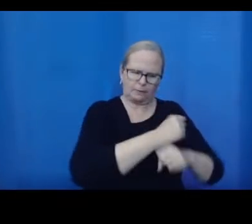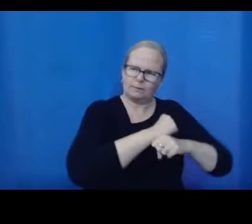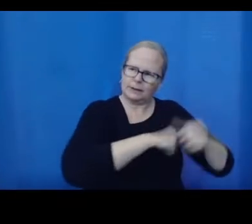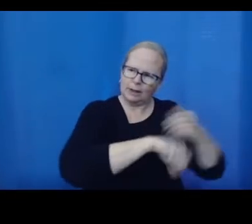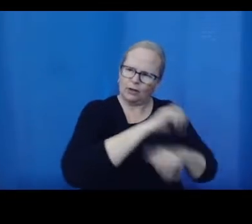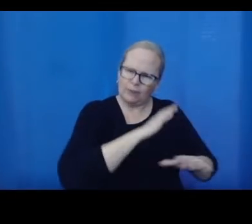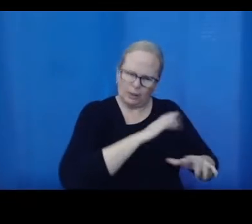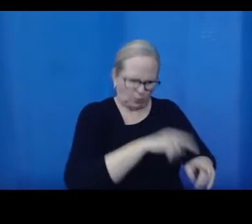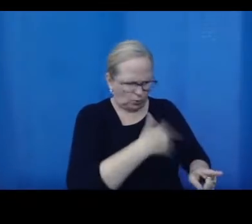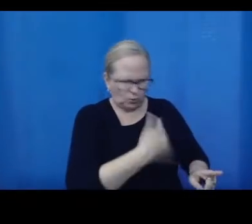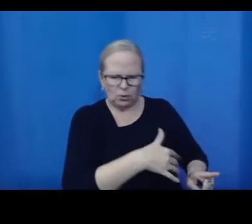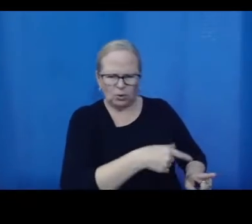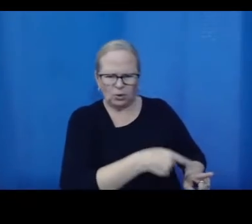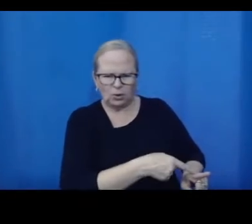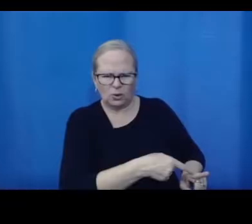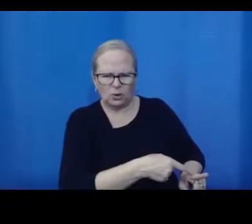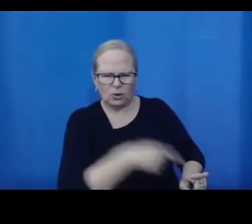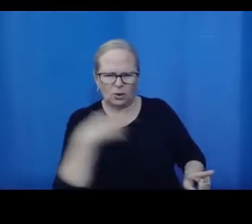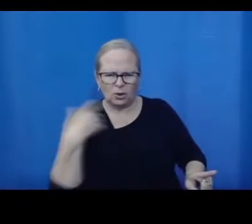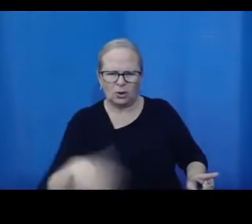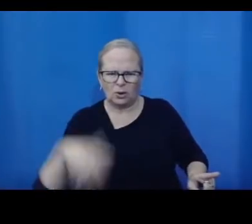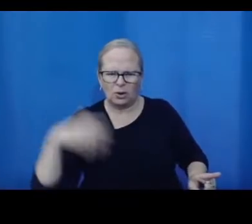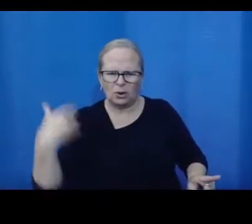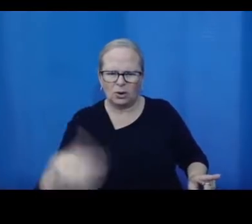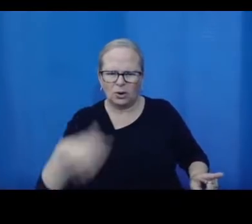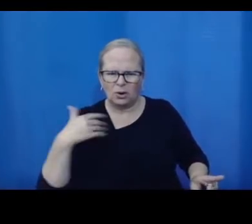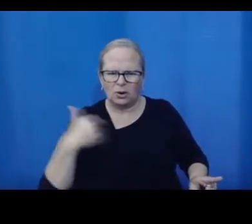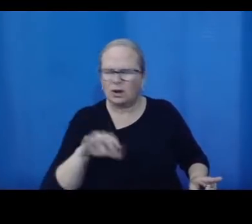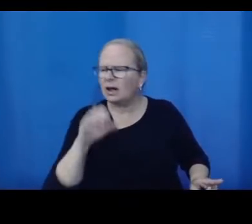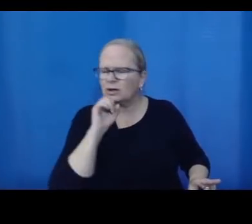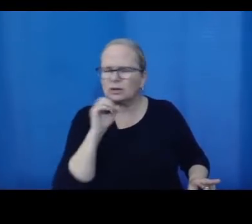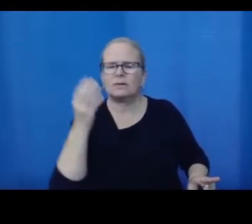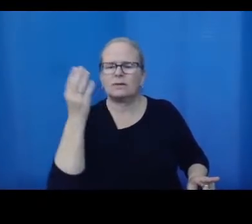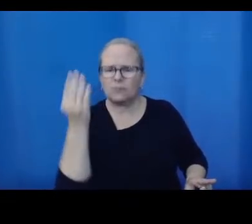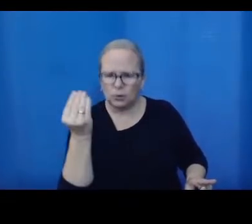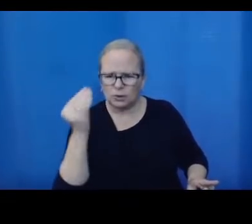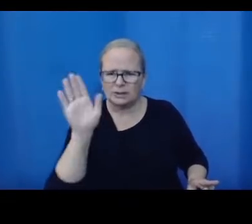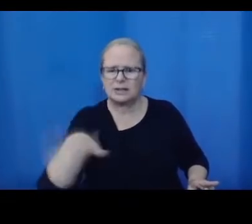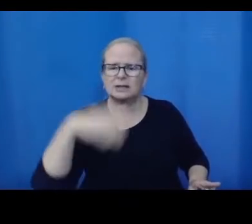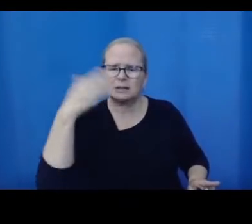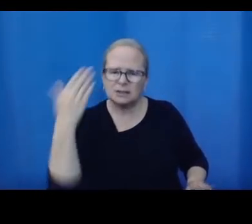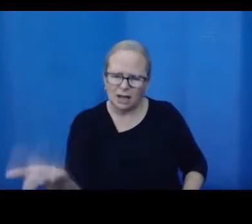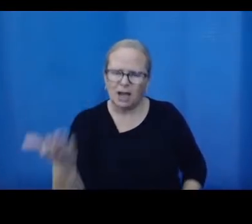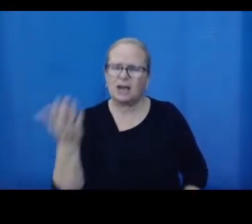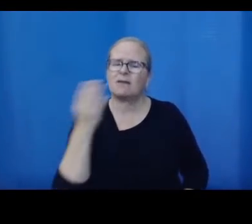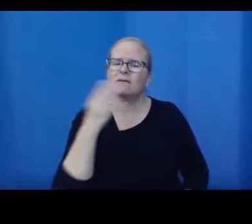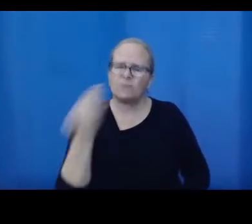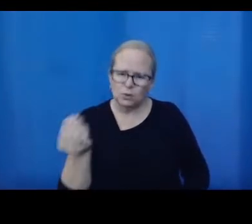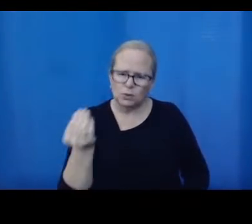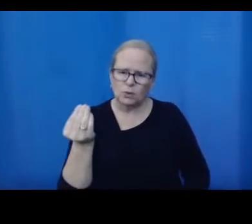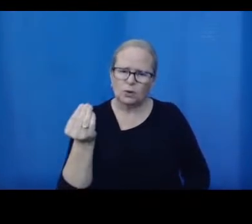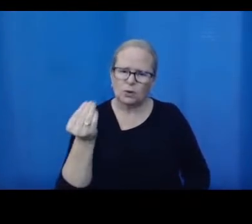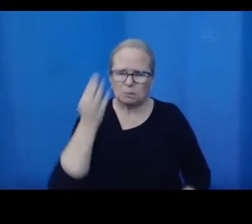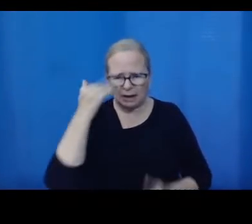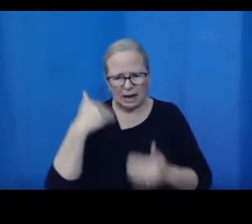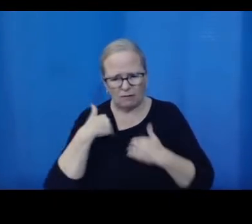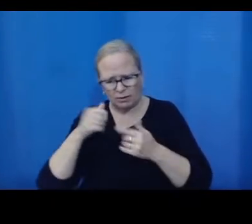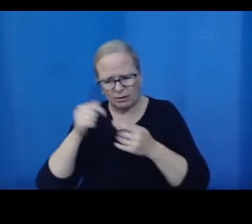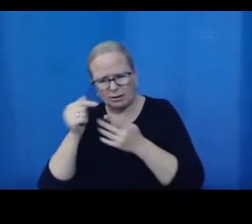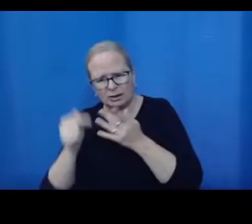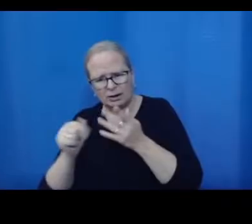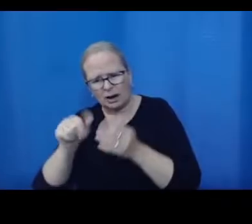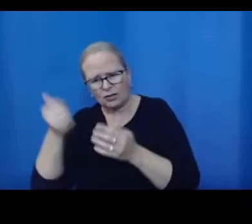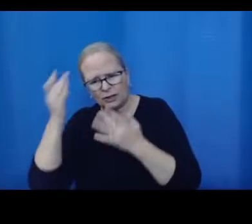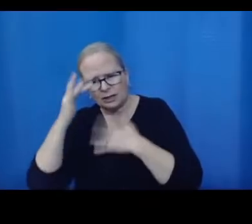have died from this virus because they have comorbidities. Their life is precious and valuable. And it was my job and our